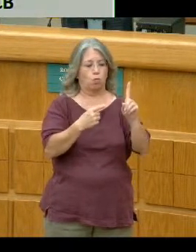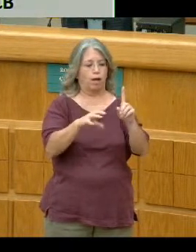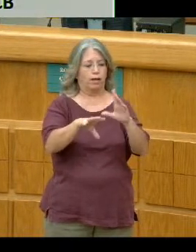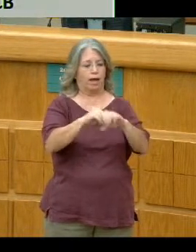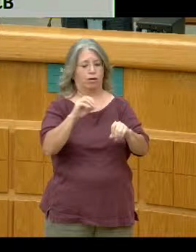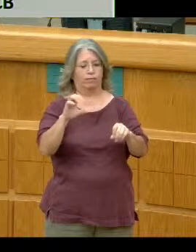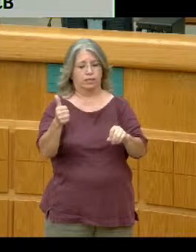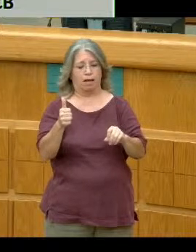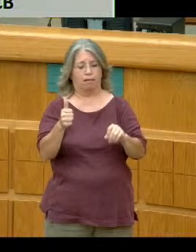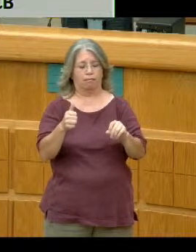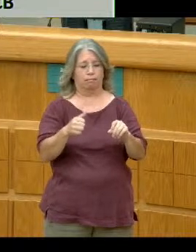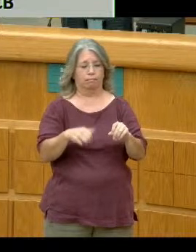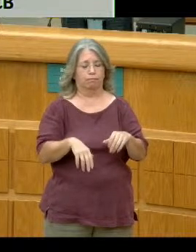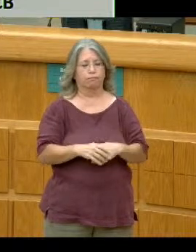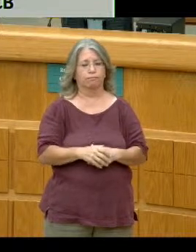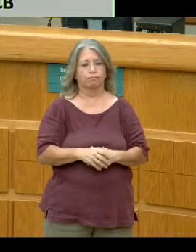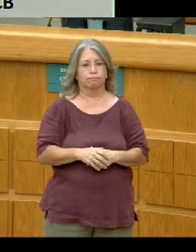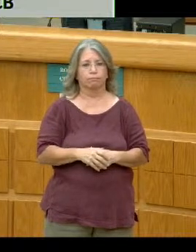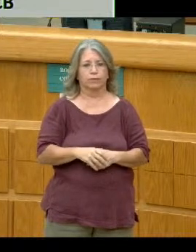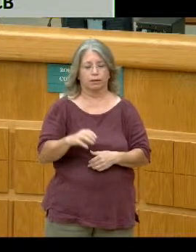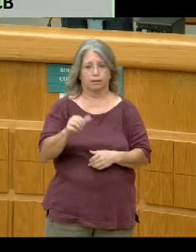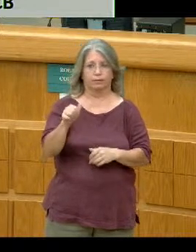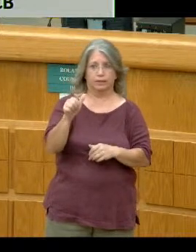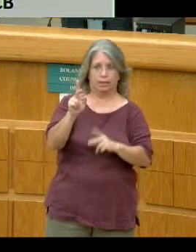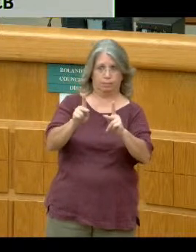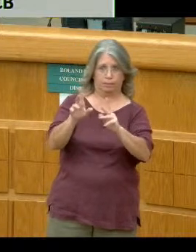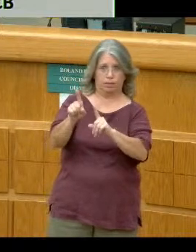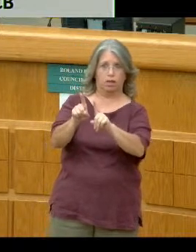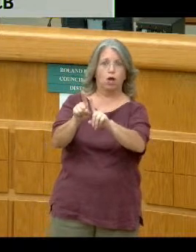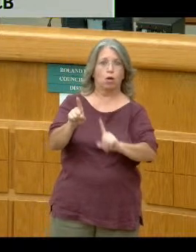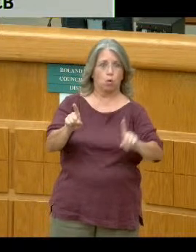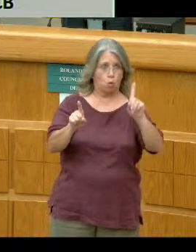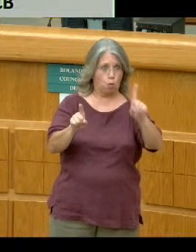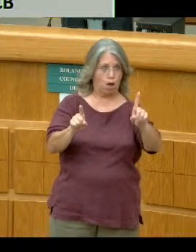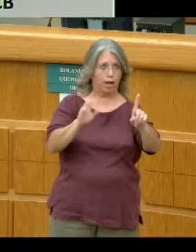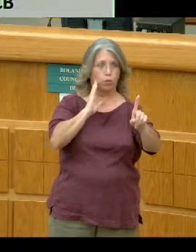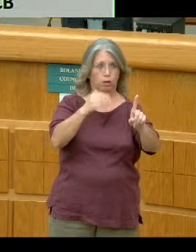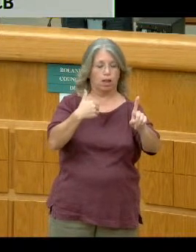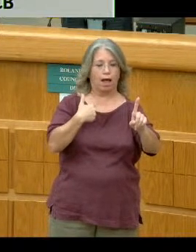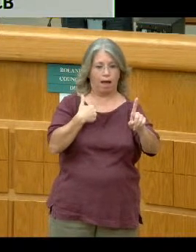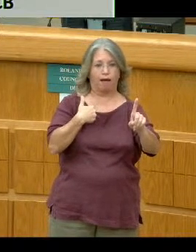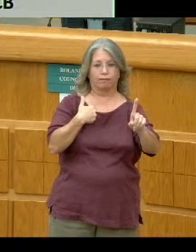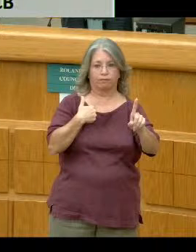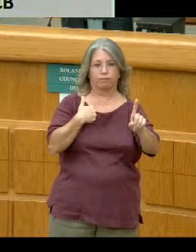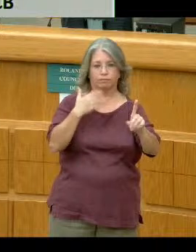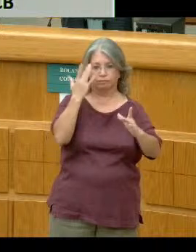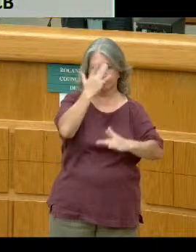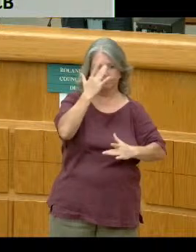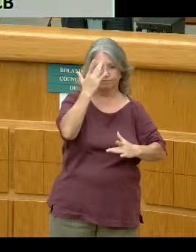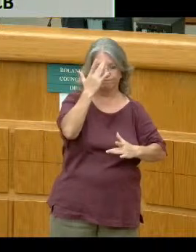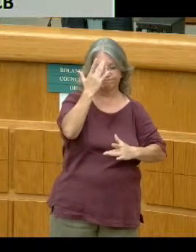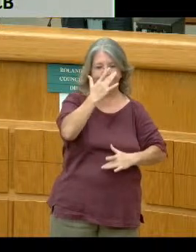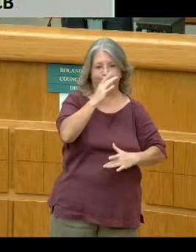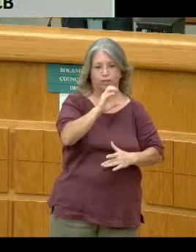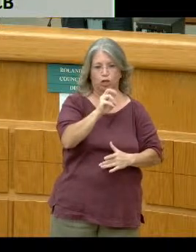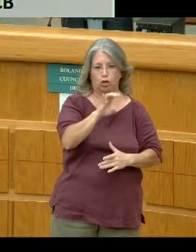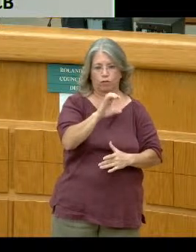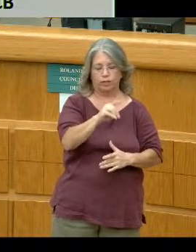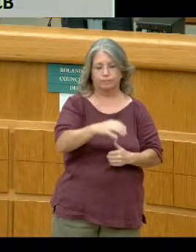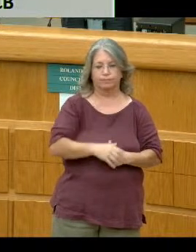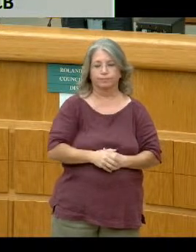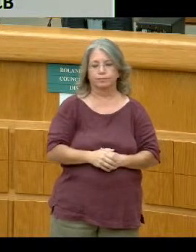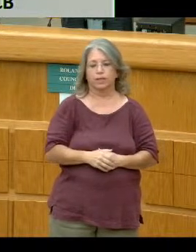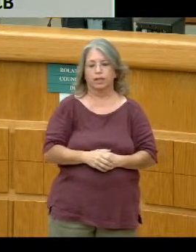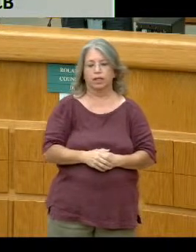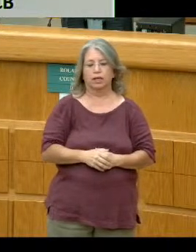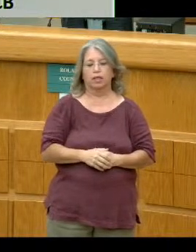active cases. That's where we start. Now, the CDC and other scientists have done studies where they go